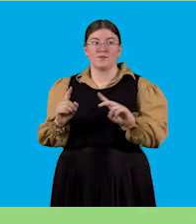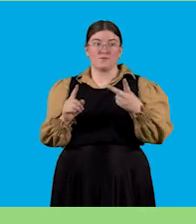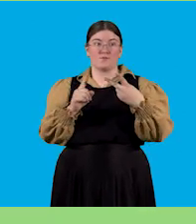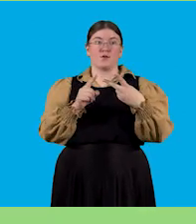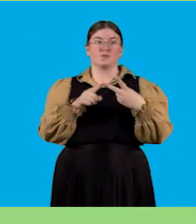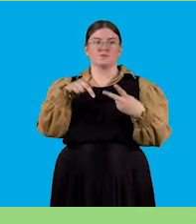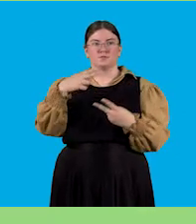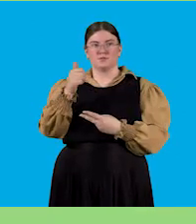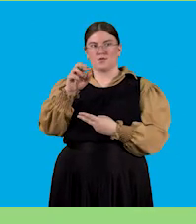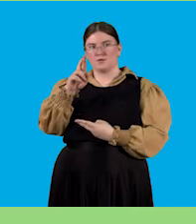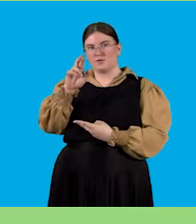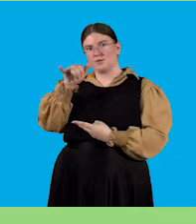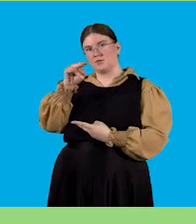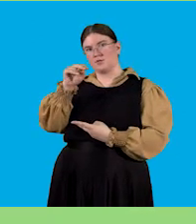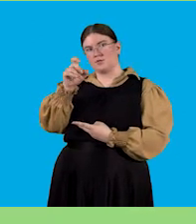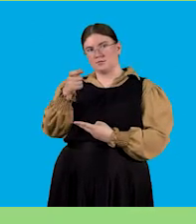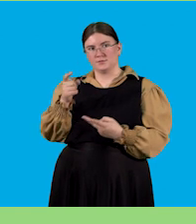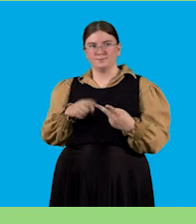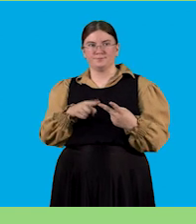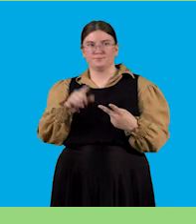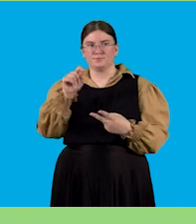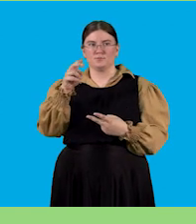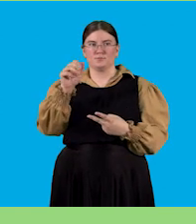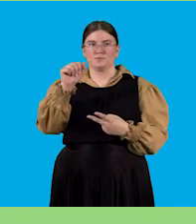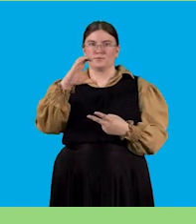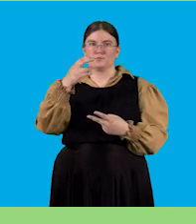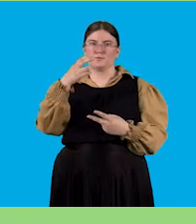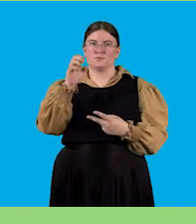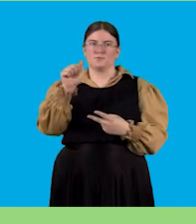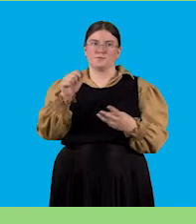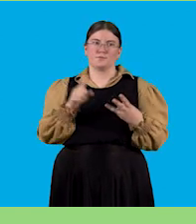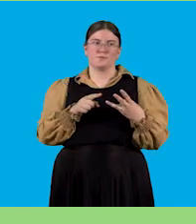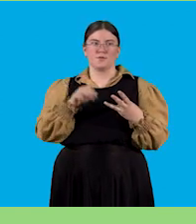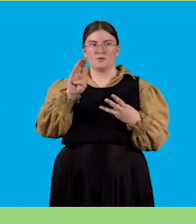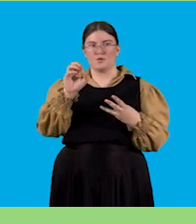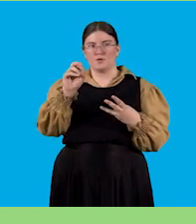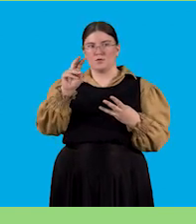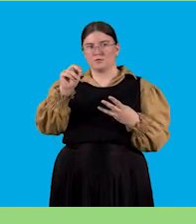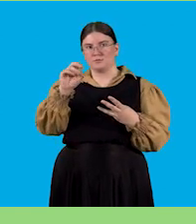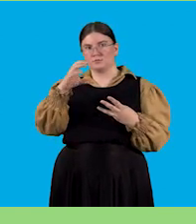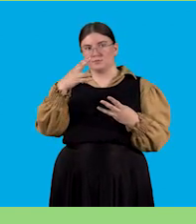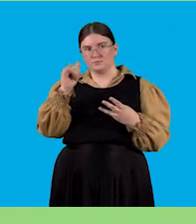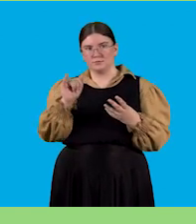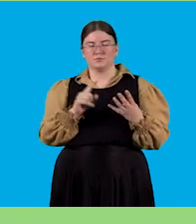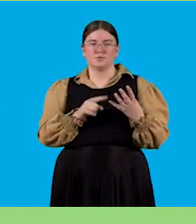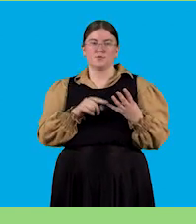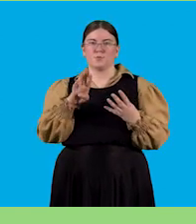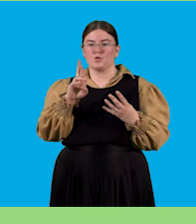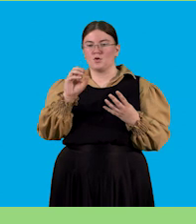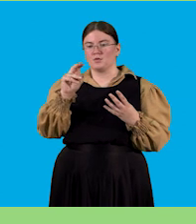First, we have the pharynx, then we also have the trachea, the bronchi, and the